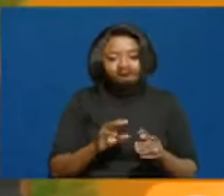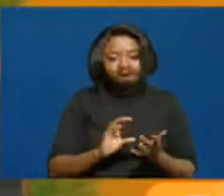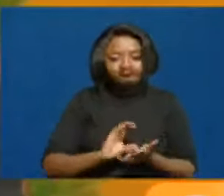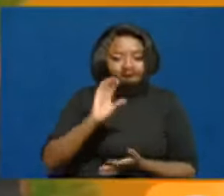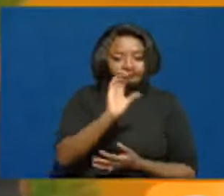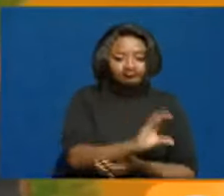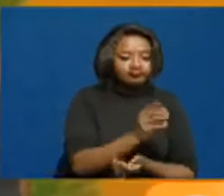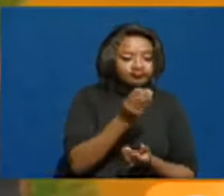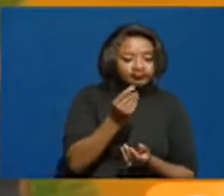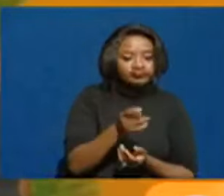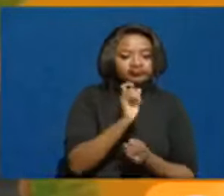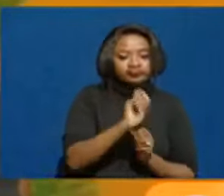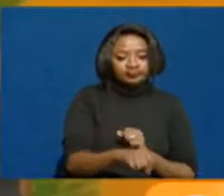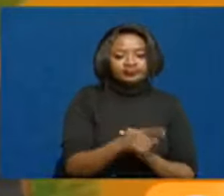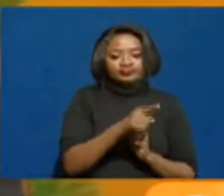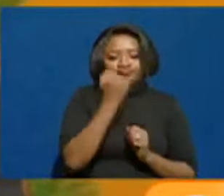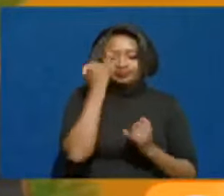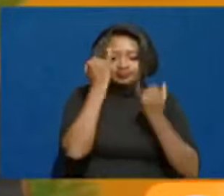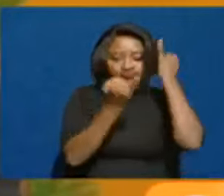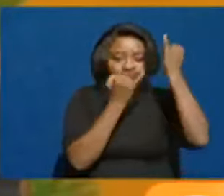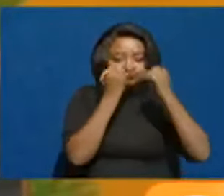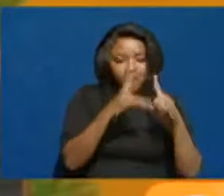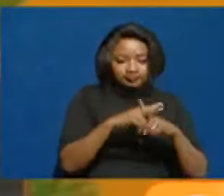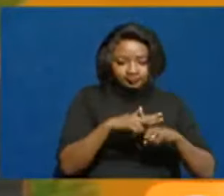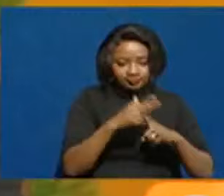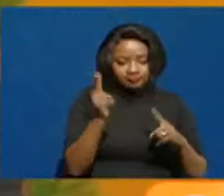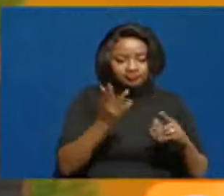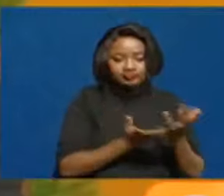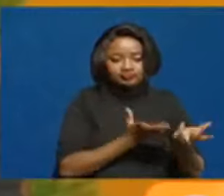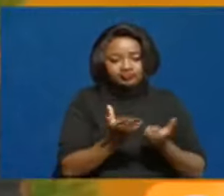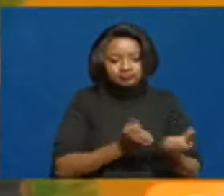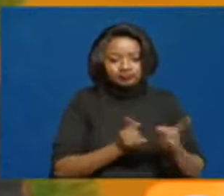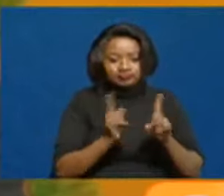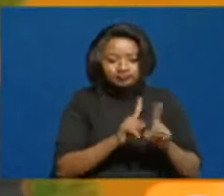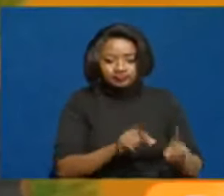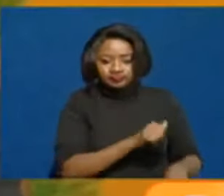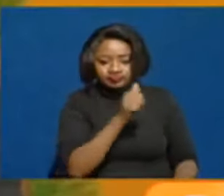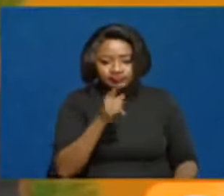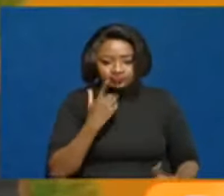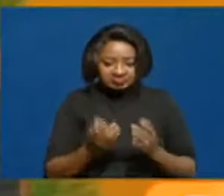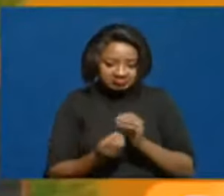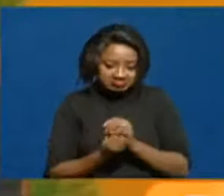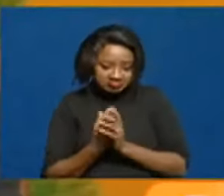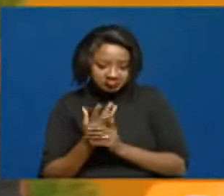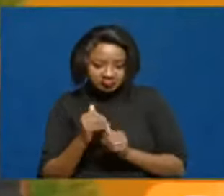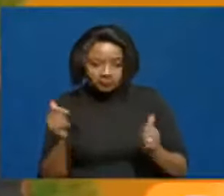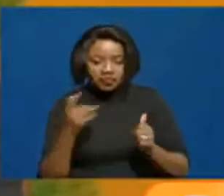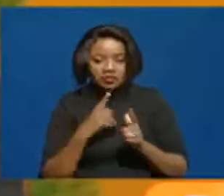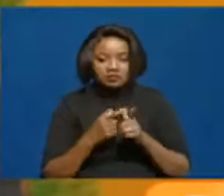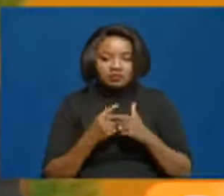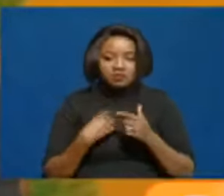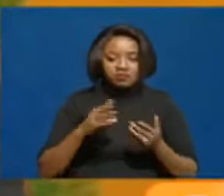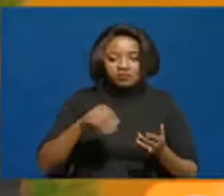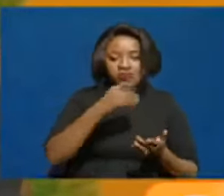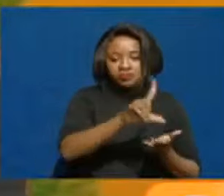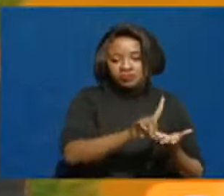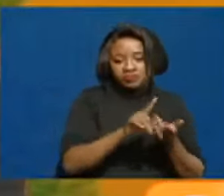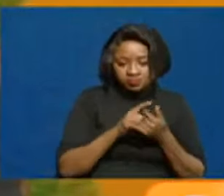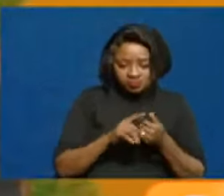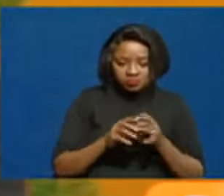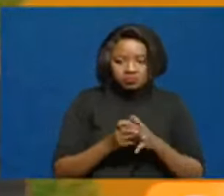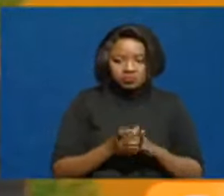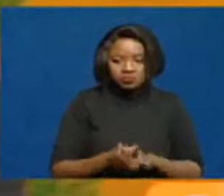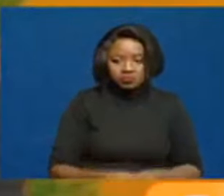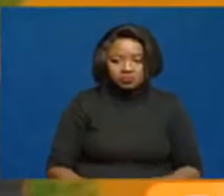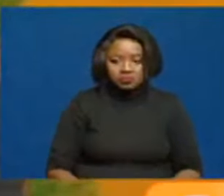to be able to commercialize their ideas. And for those that are a bit grown, we give them concessionary debt. Yeah. So something that